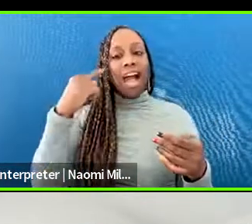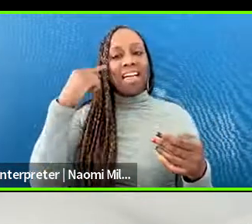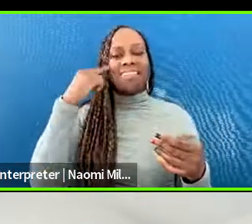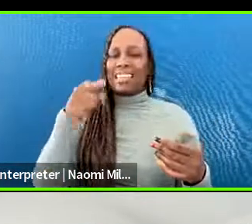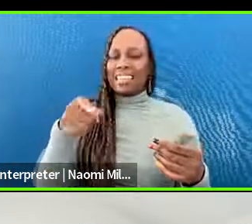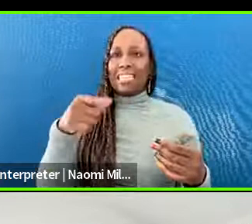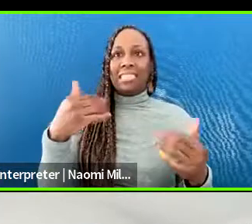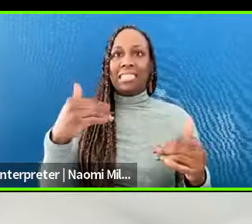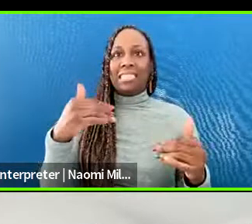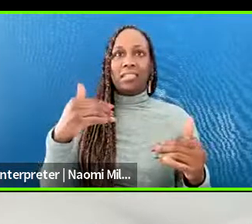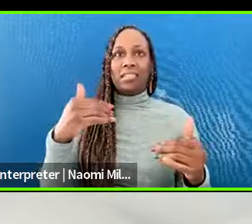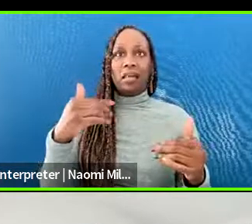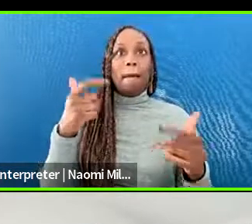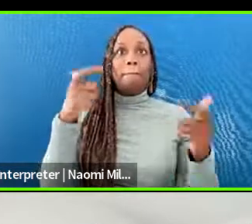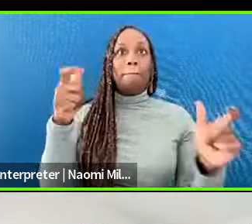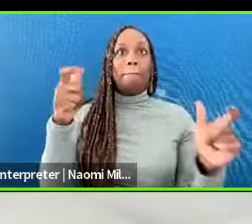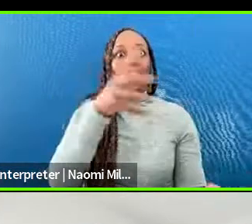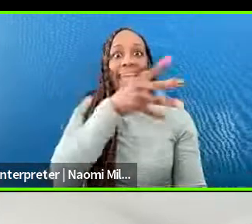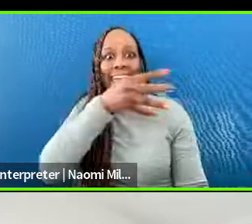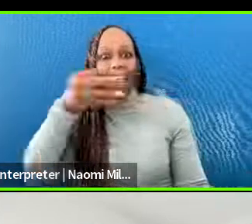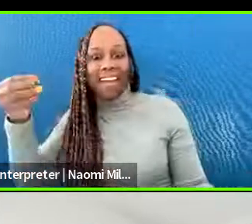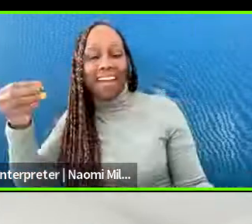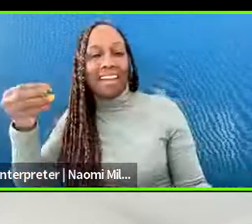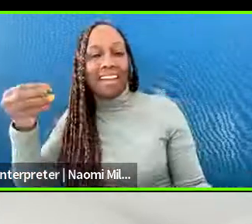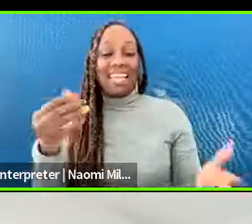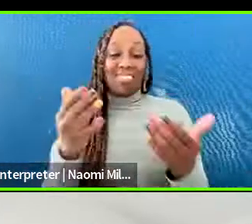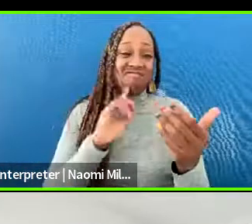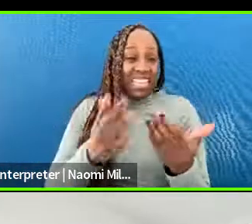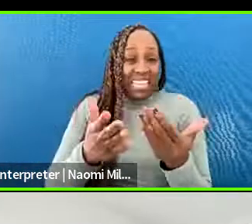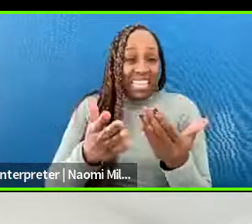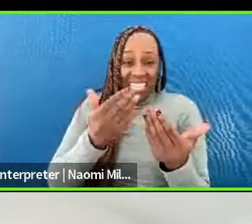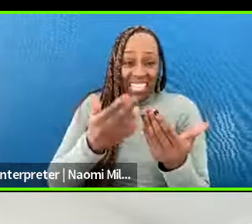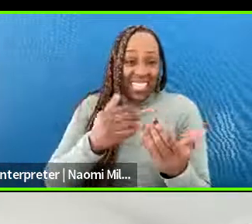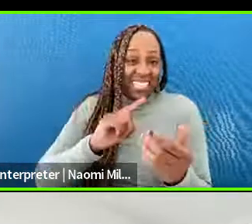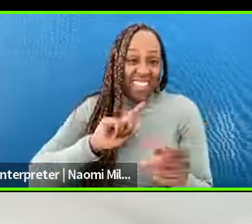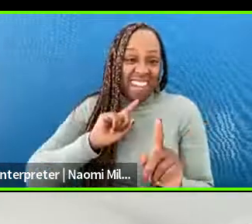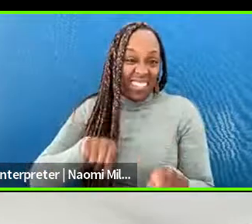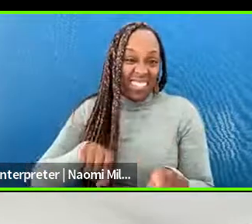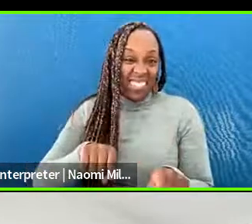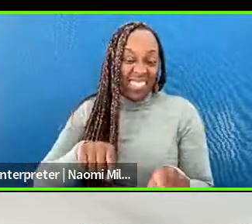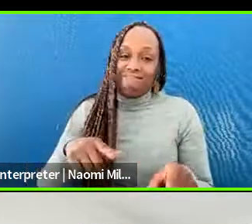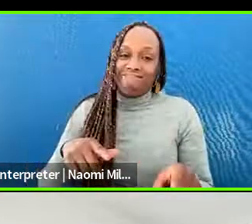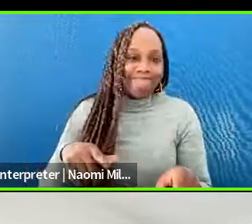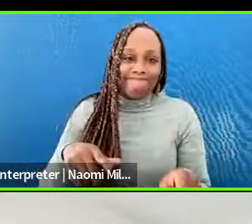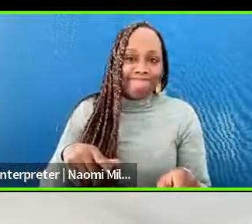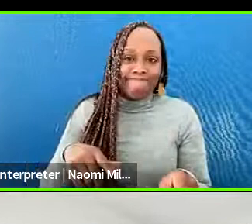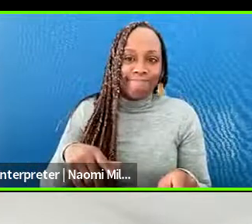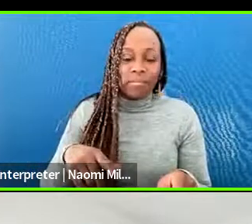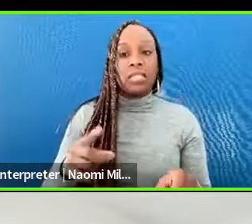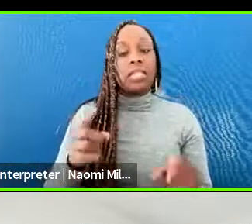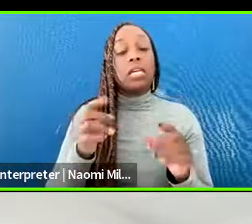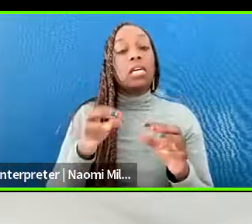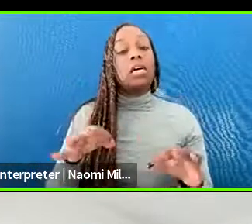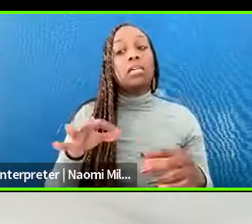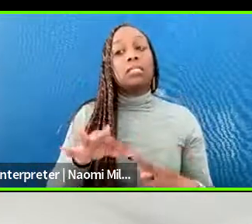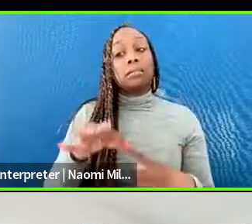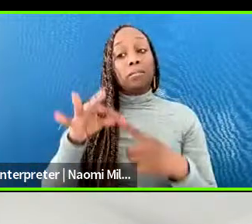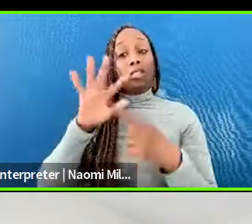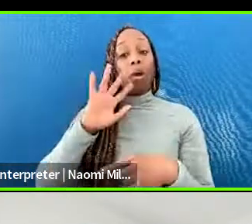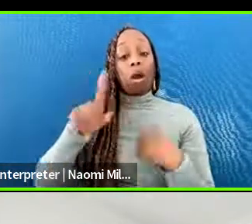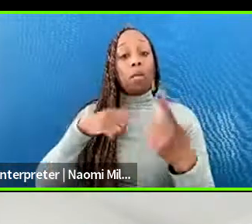both and. Like I just don't think that there's any easy answers here. I think that especially when we get into